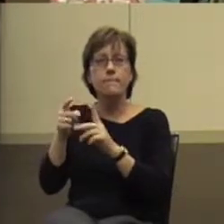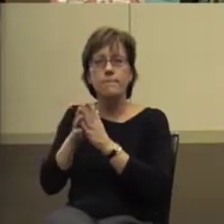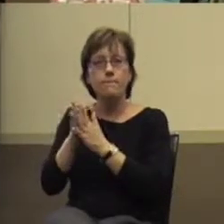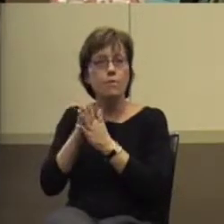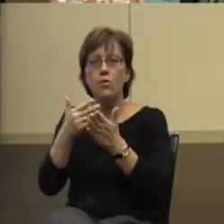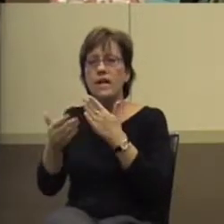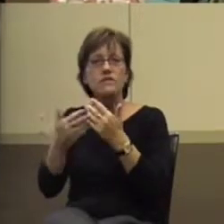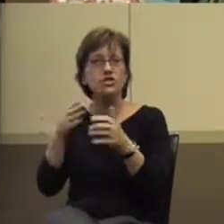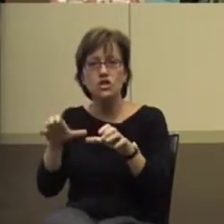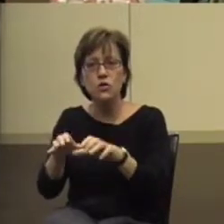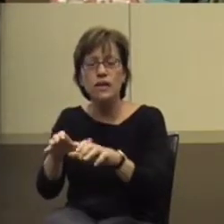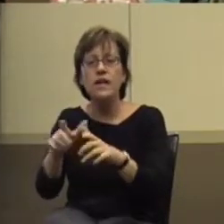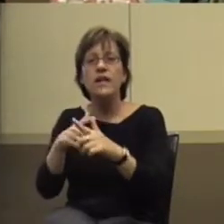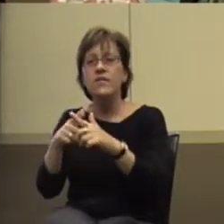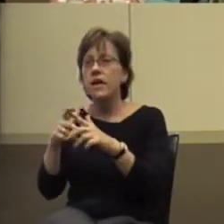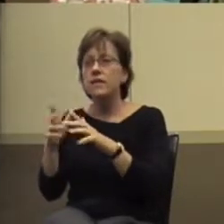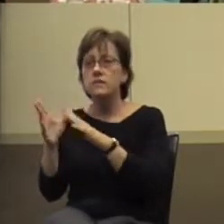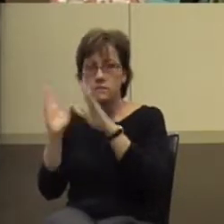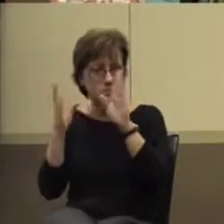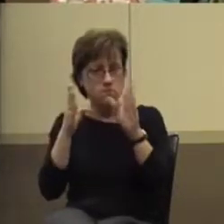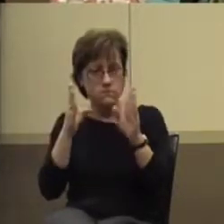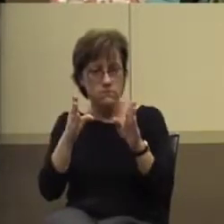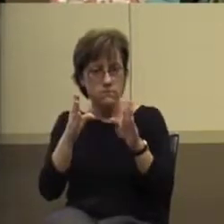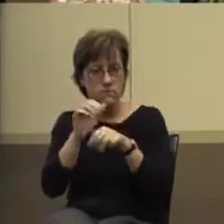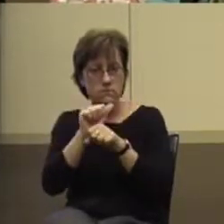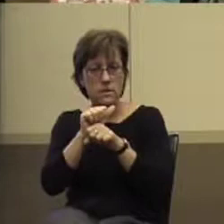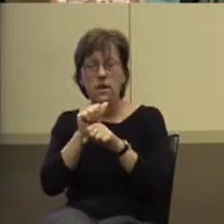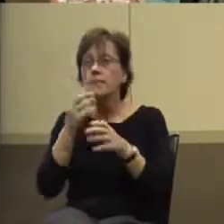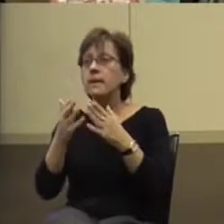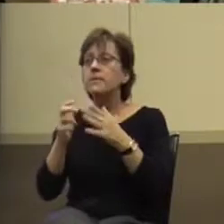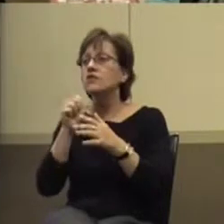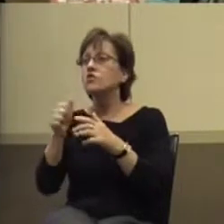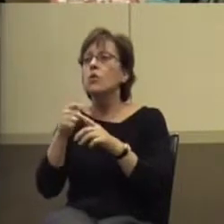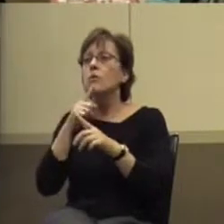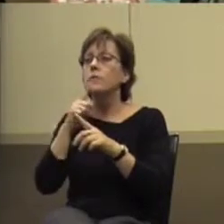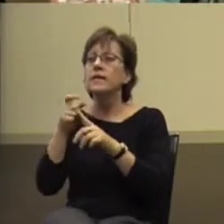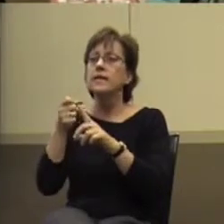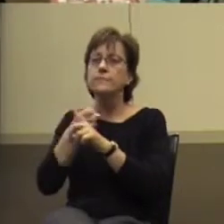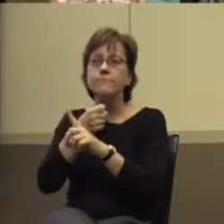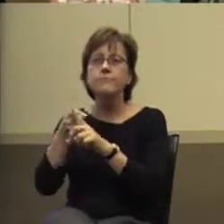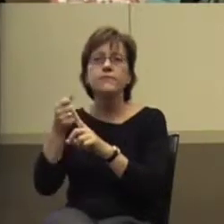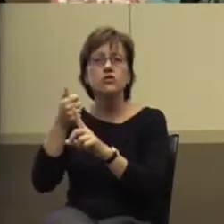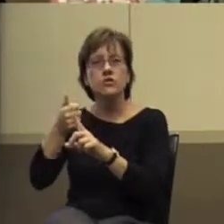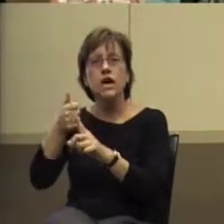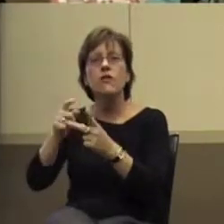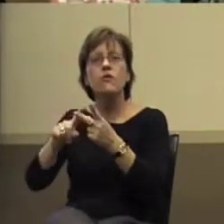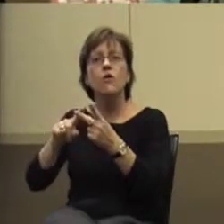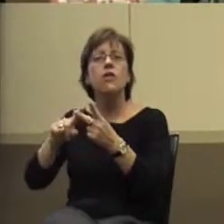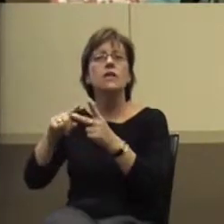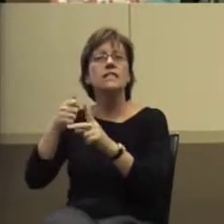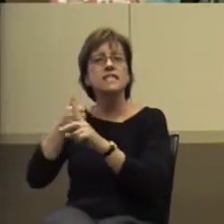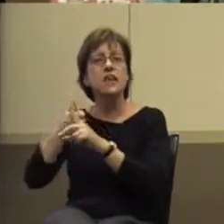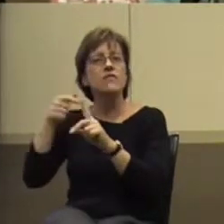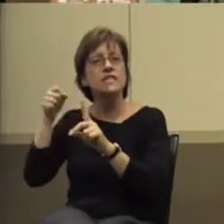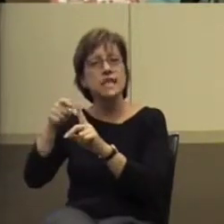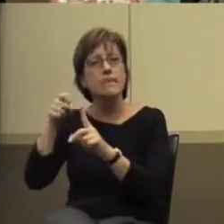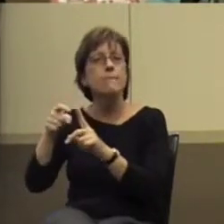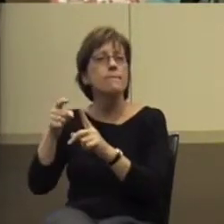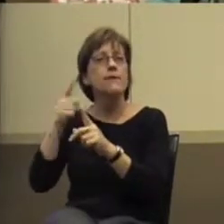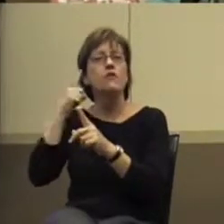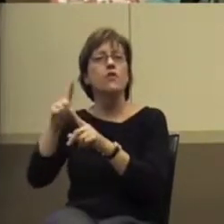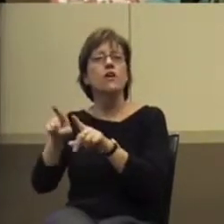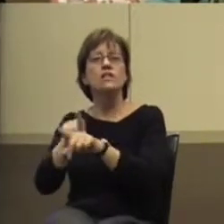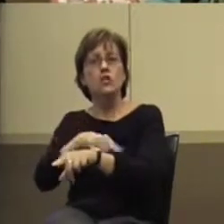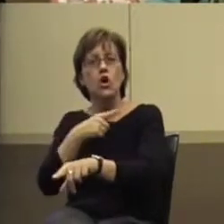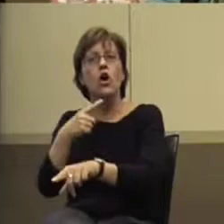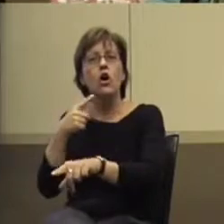and then get her back to task, but maybe she won't be self-stimming or self-injurious behavior for as long as she would